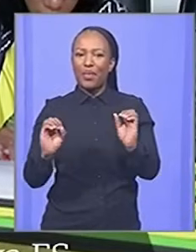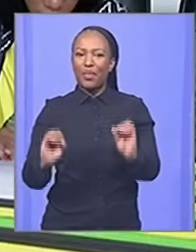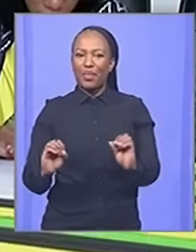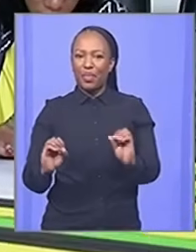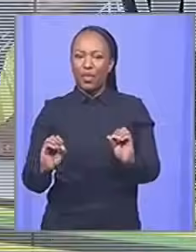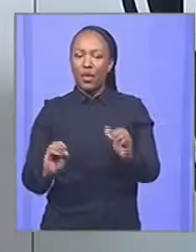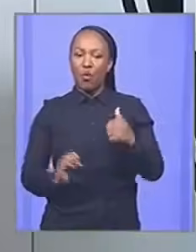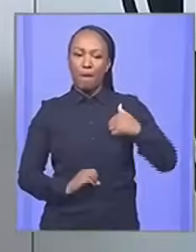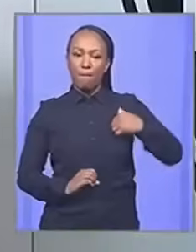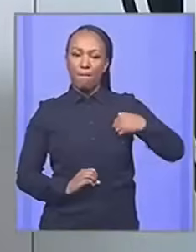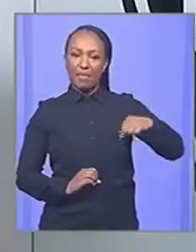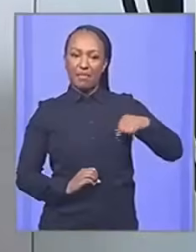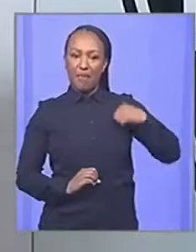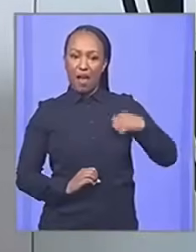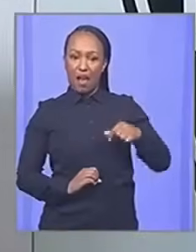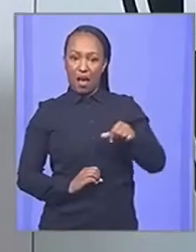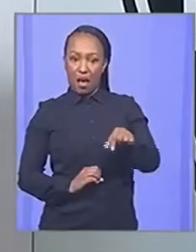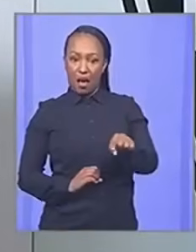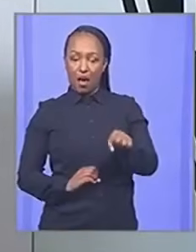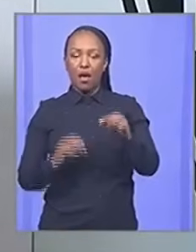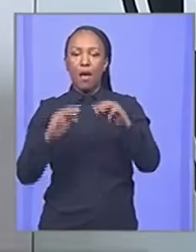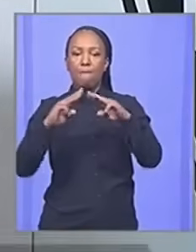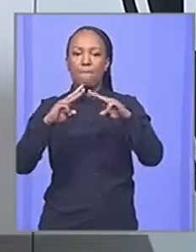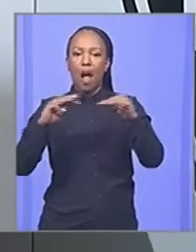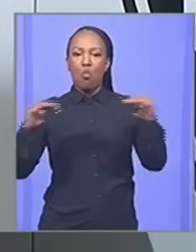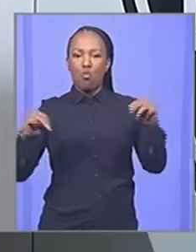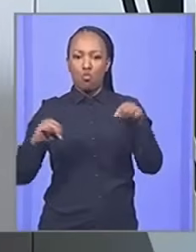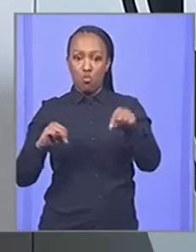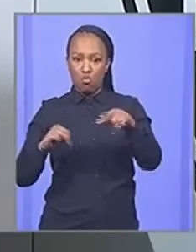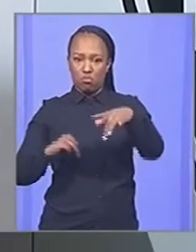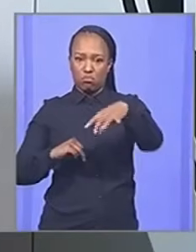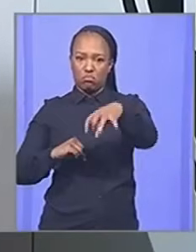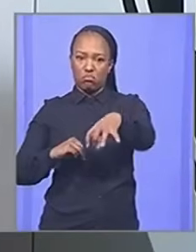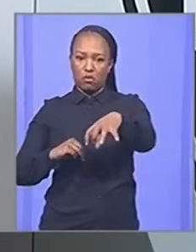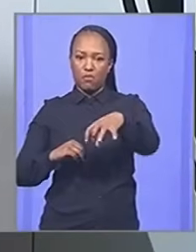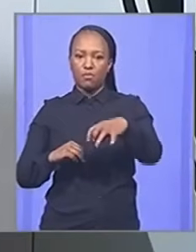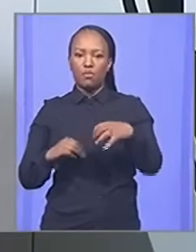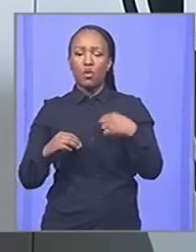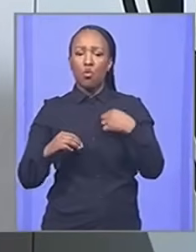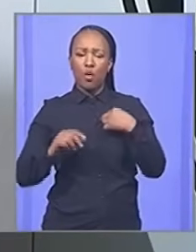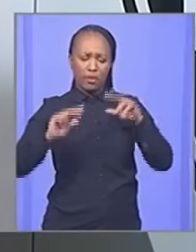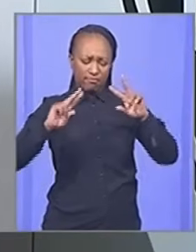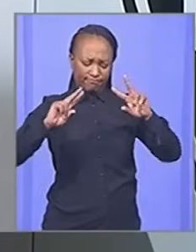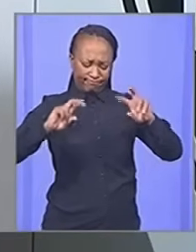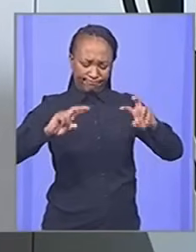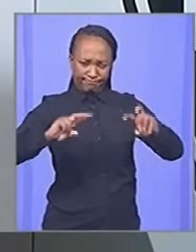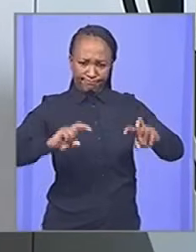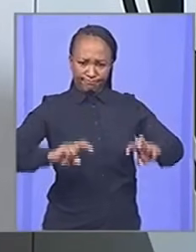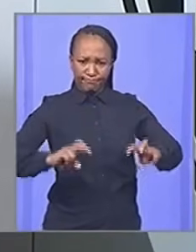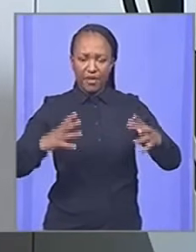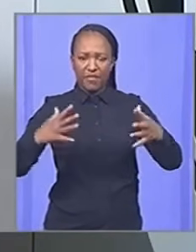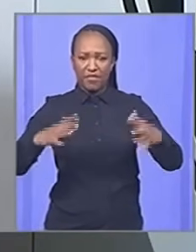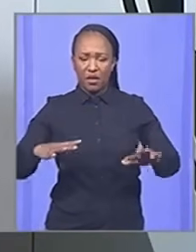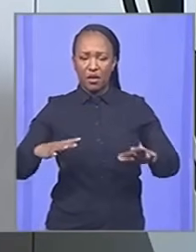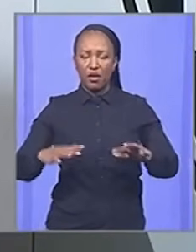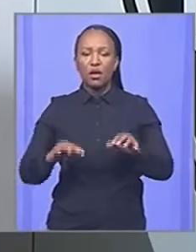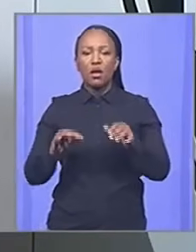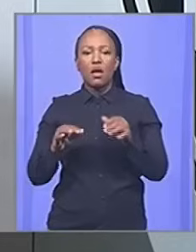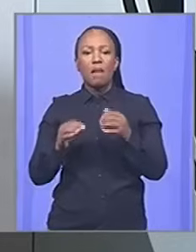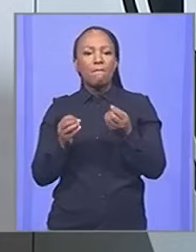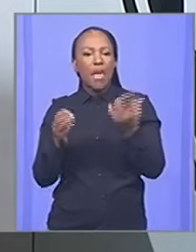have conducted an investigation and that investigation has findings and the ghost workers have been